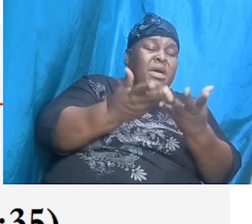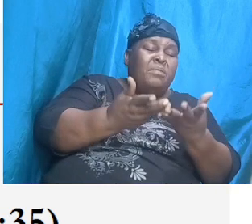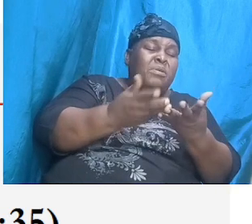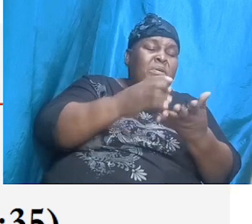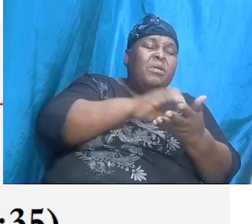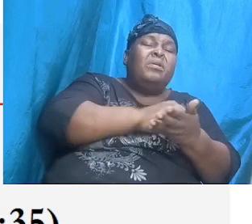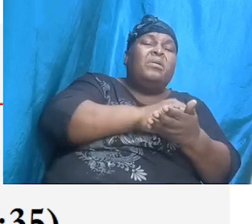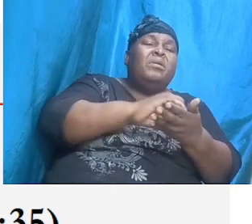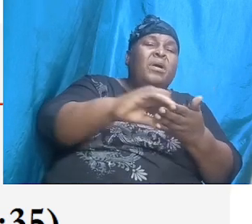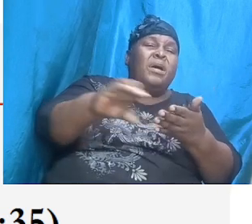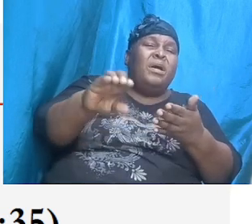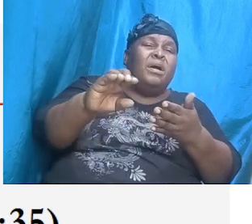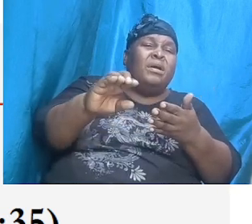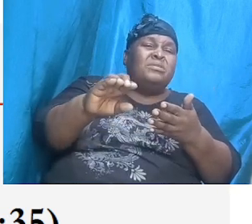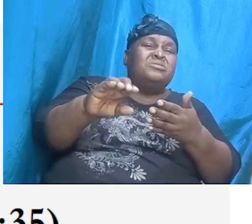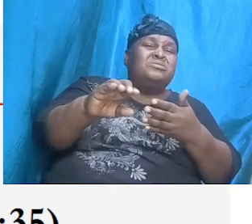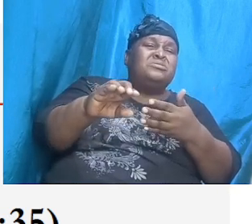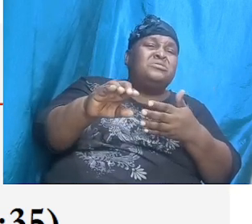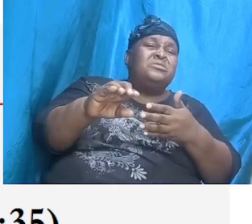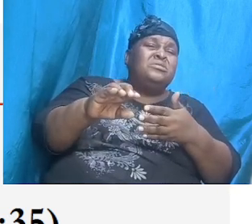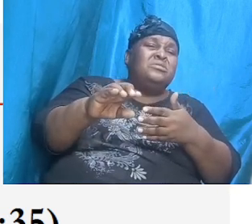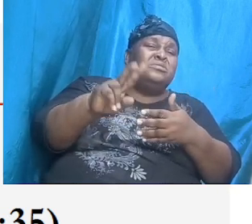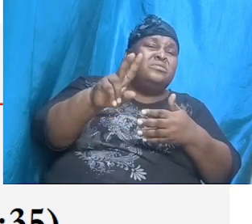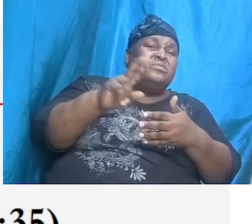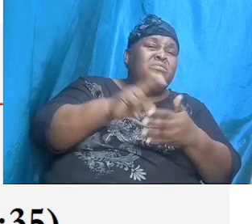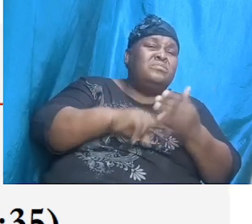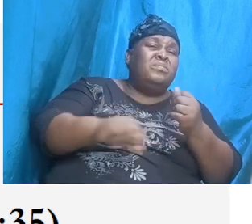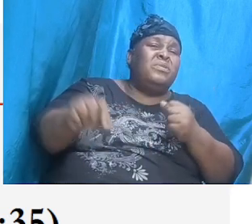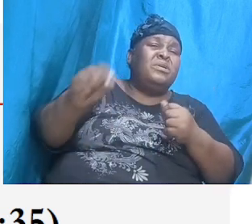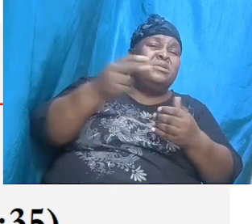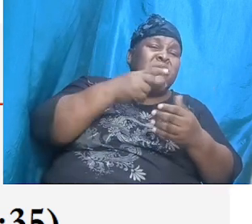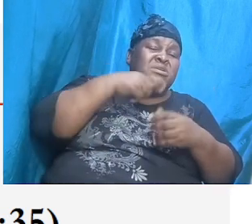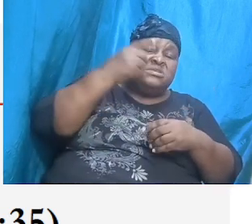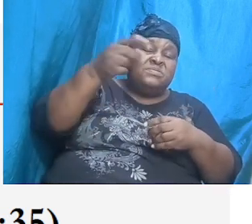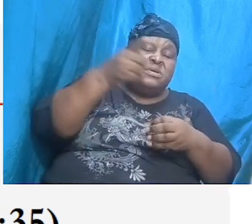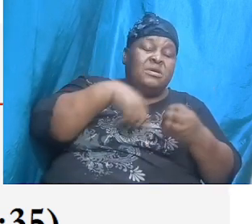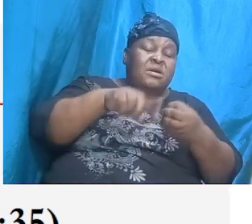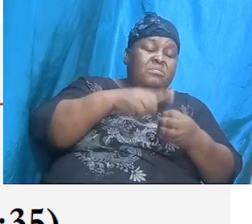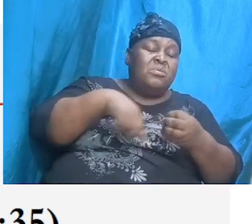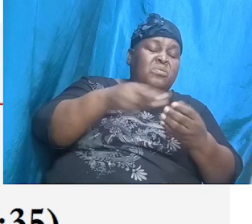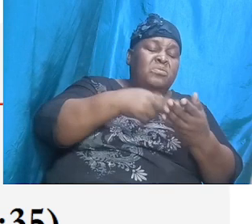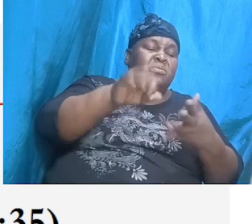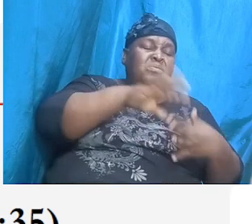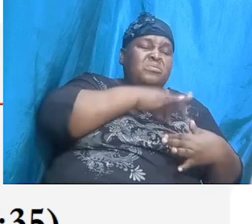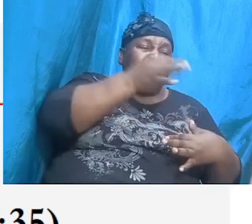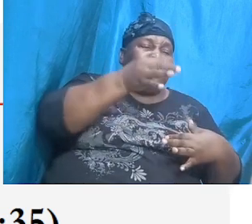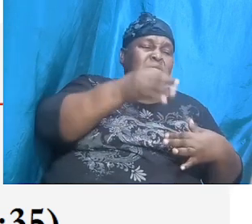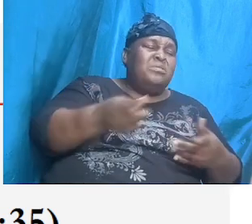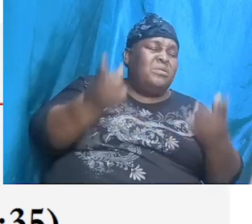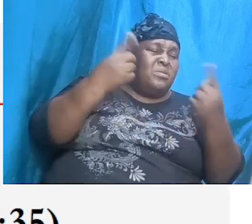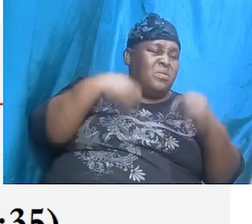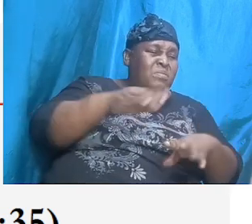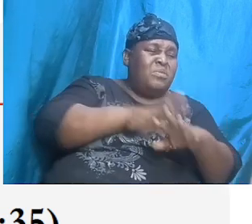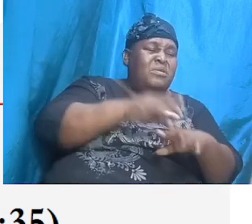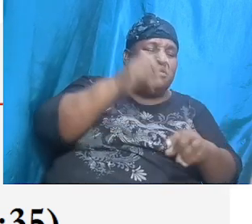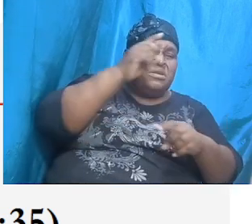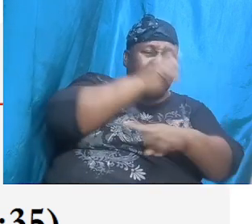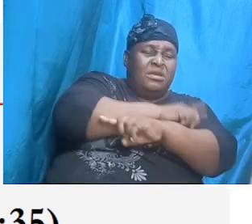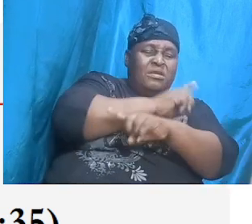verse 1 to 4, and that's talking about the Holy Ghost that came there upon the day of Pentecost. And interestingly, the day of